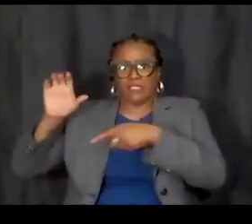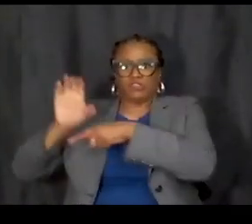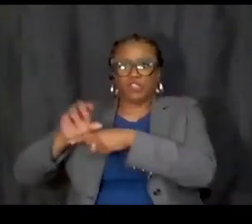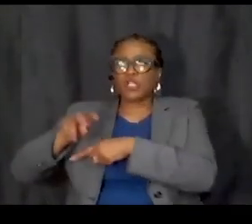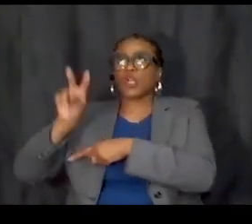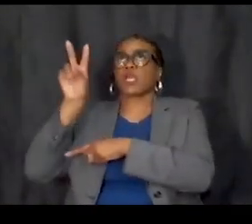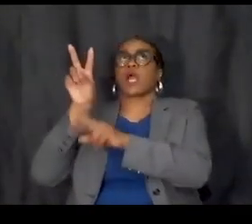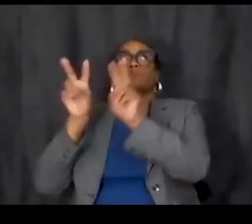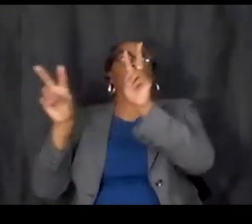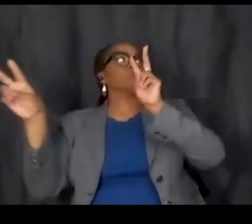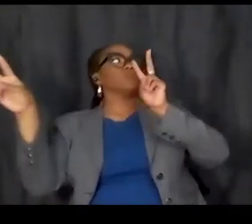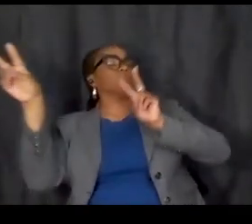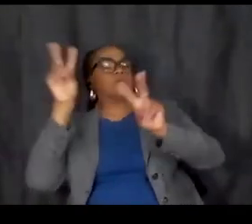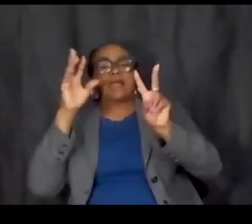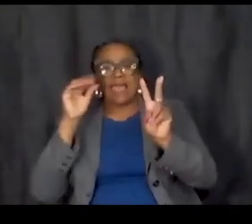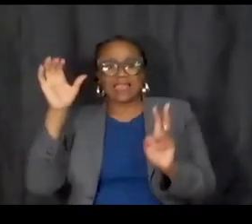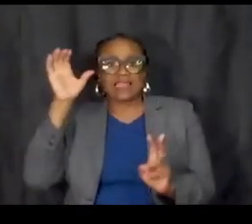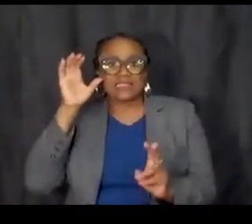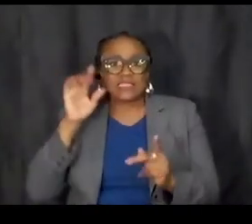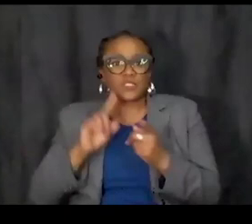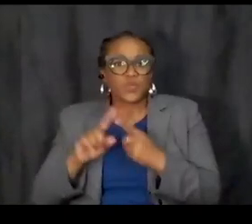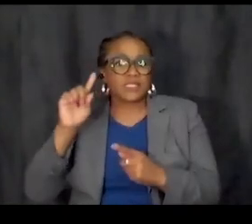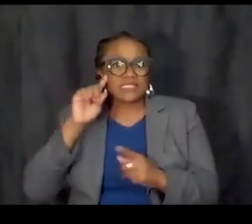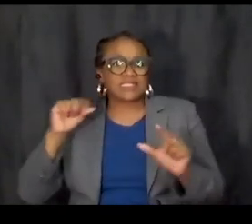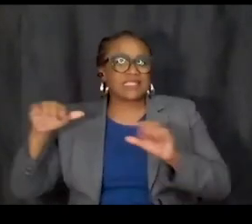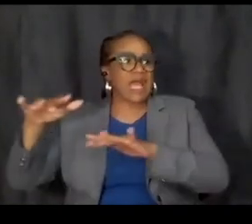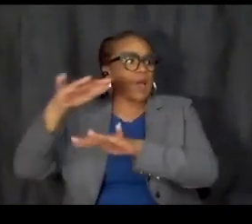of this space, which was designed for angels,